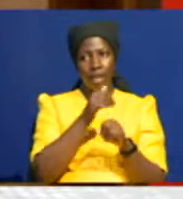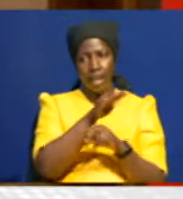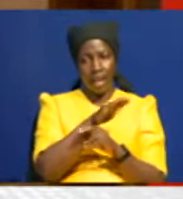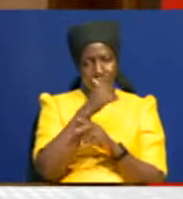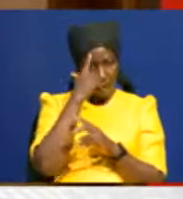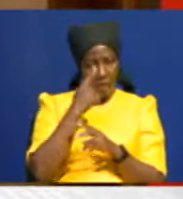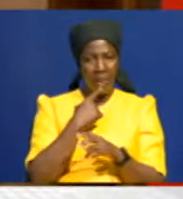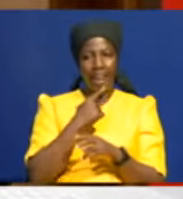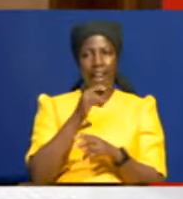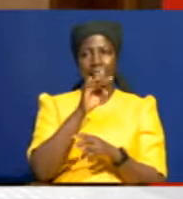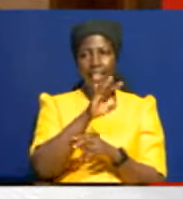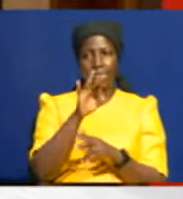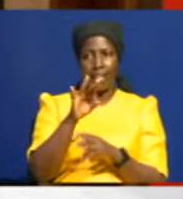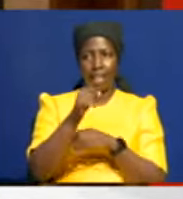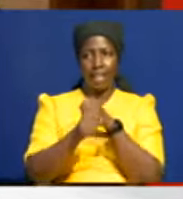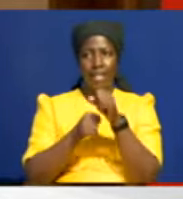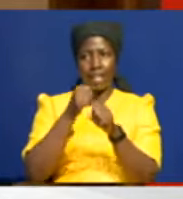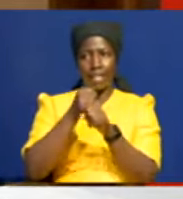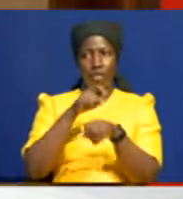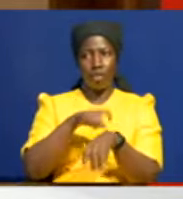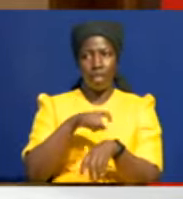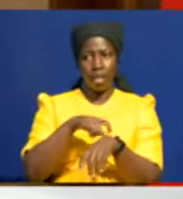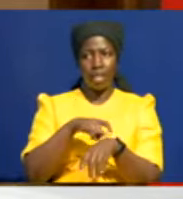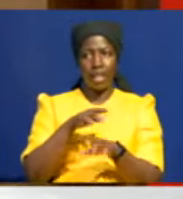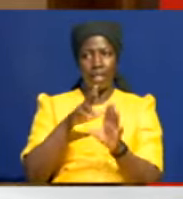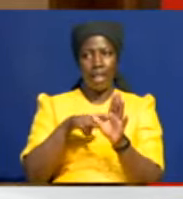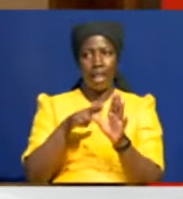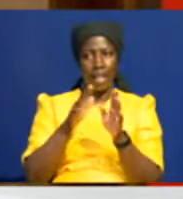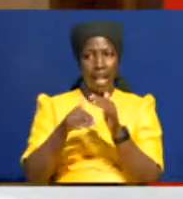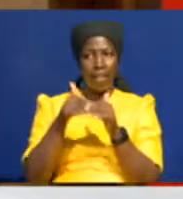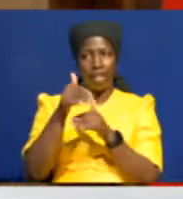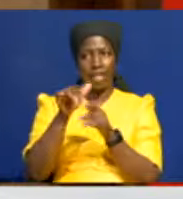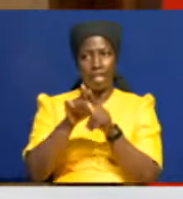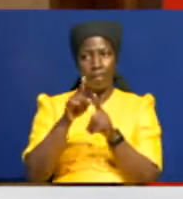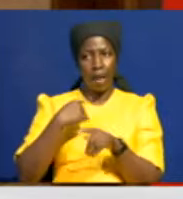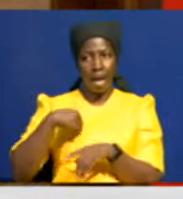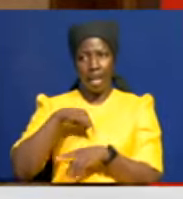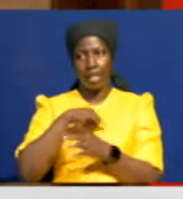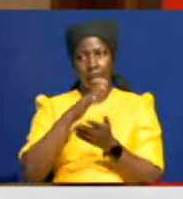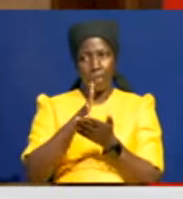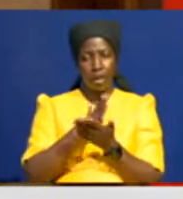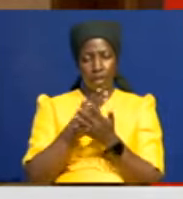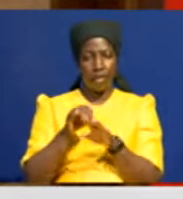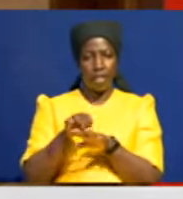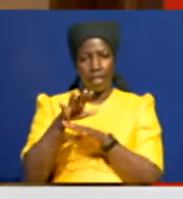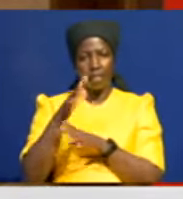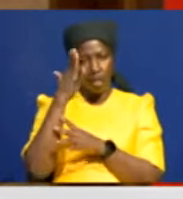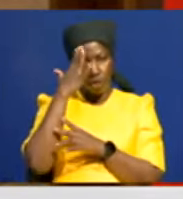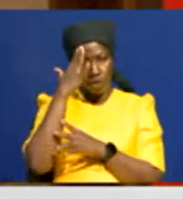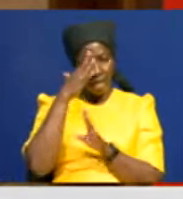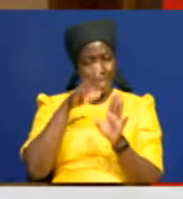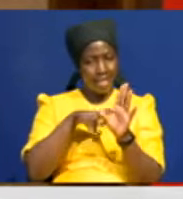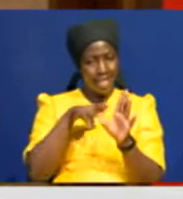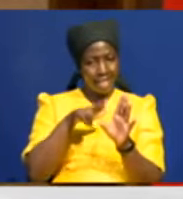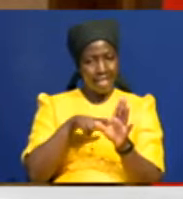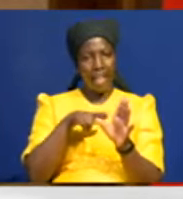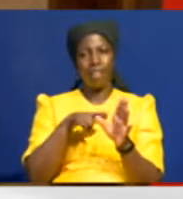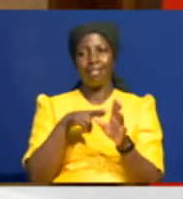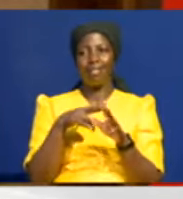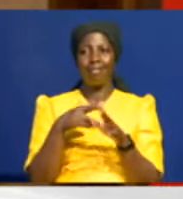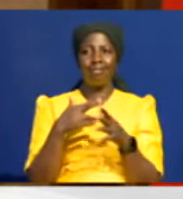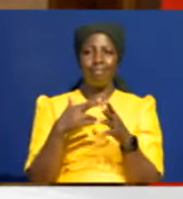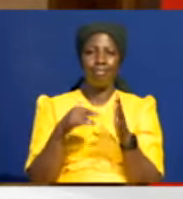years during the Russia of Tsars. Then we were a part of the Russian sphere of influence, and we know what Russian imperialism is.